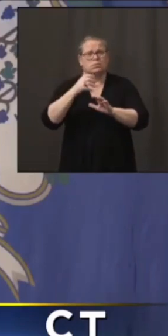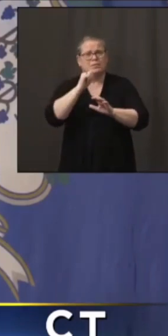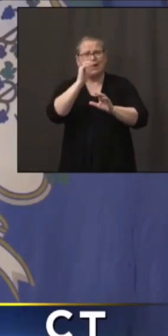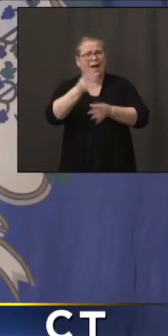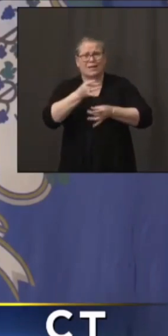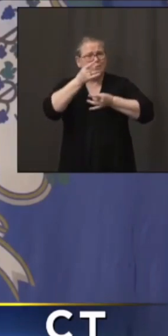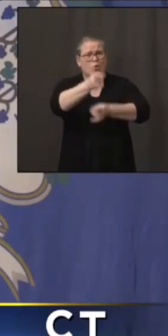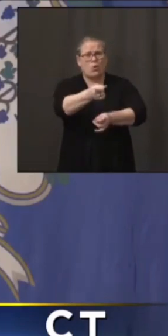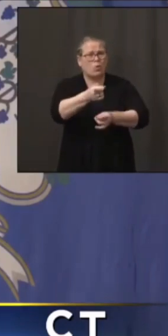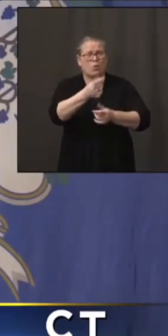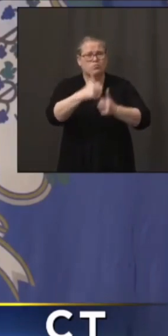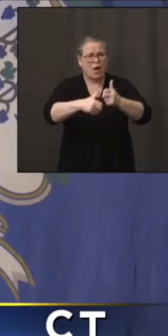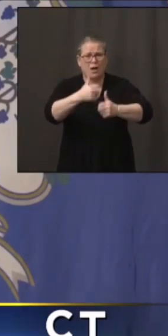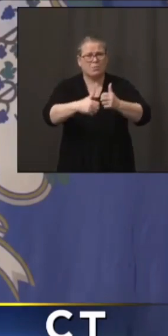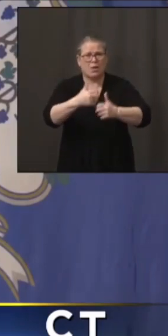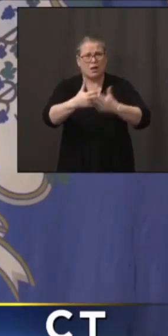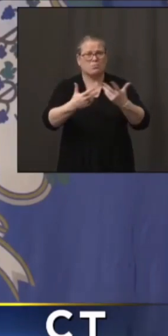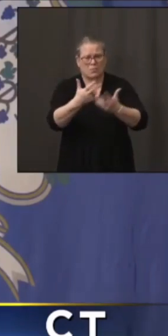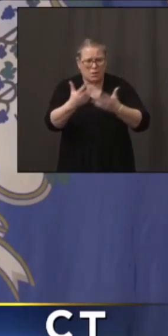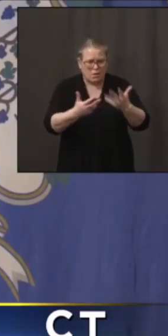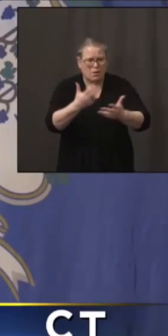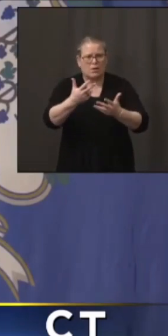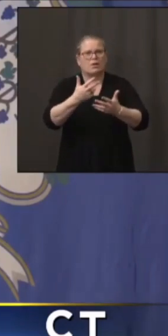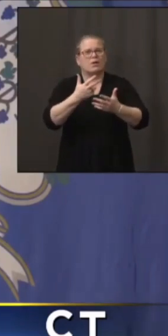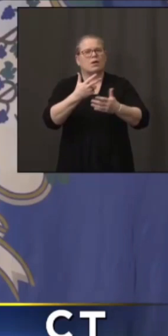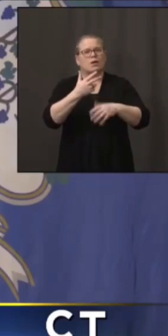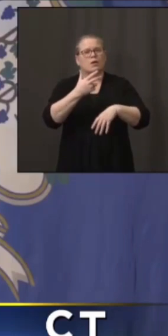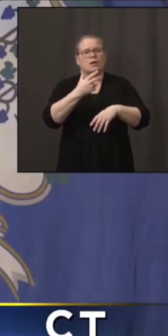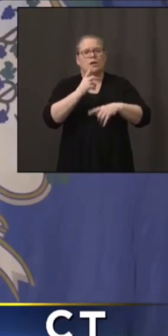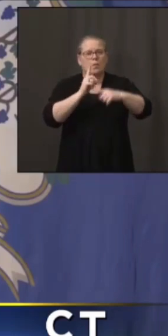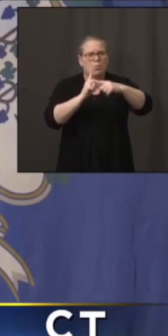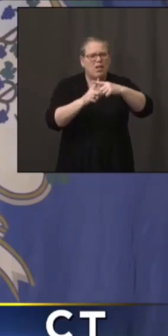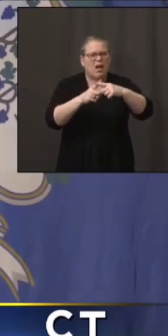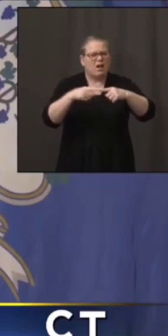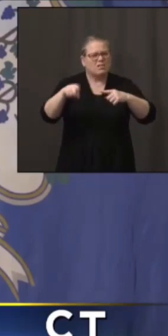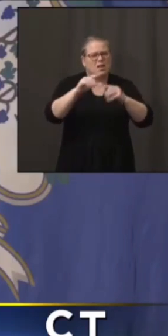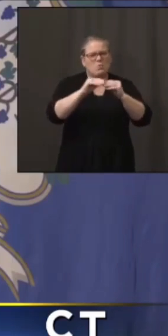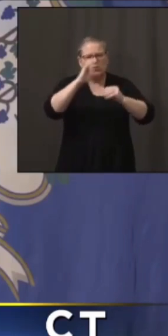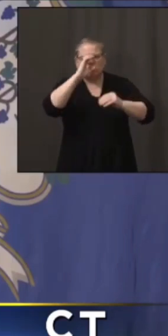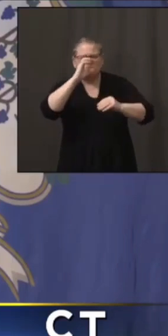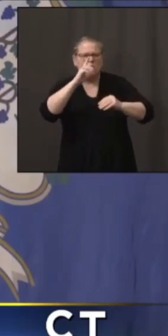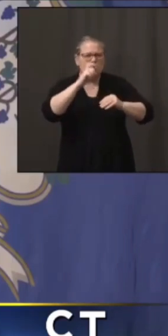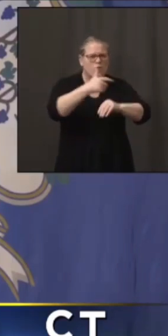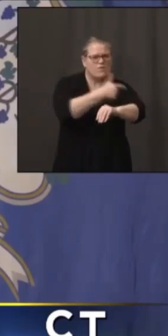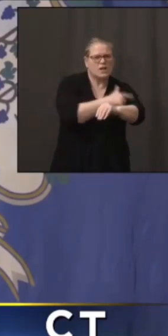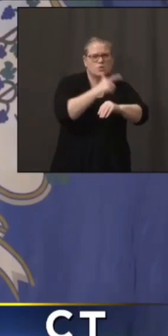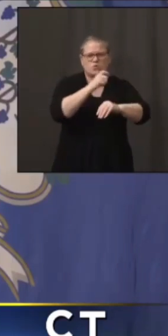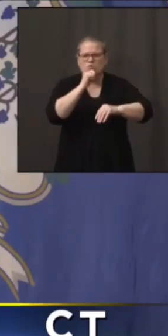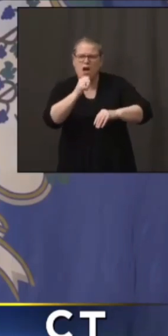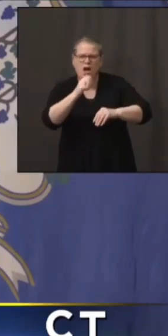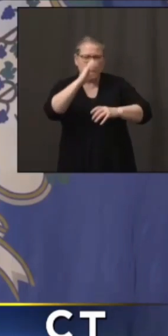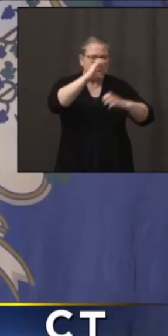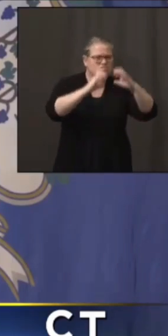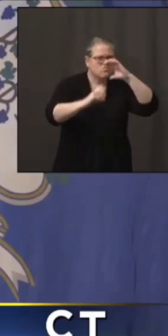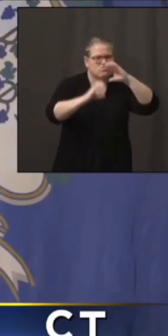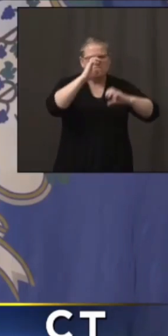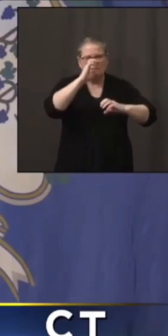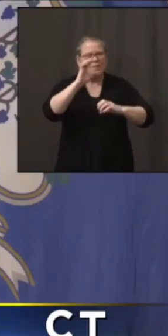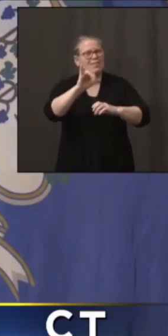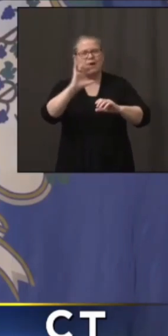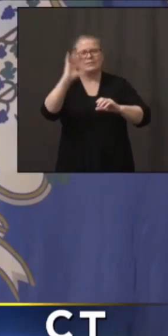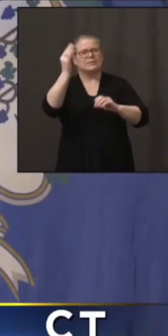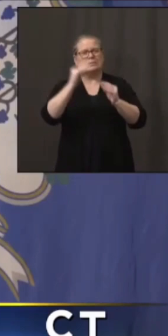you've seen sort of the heavy hand and very narrowly determining who gets vaccinated, who doesn't, has tended to slow things up. We did